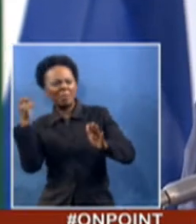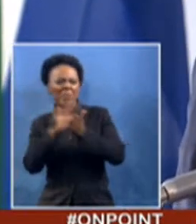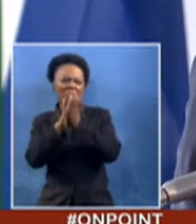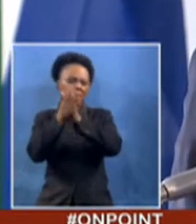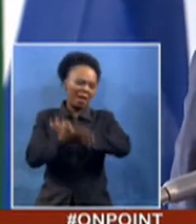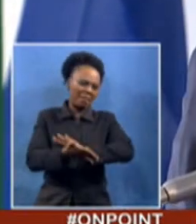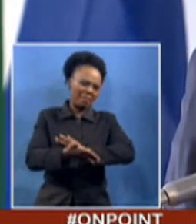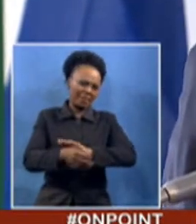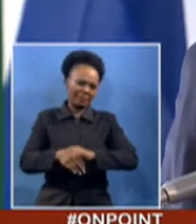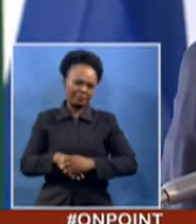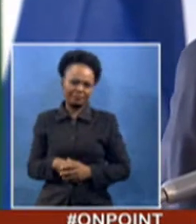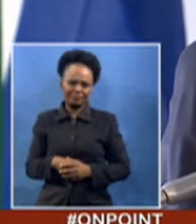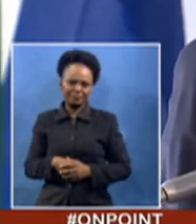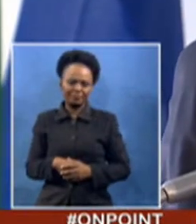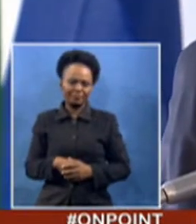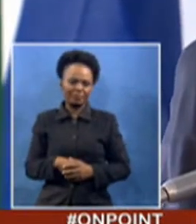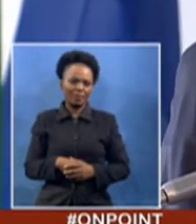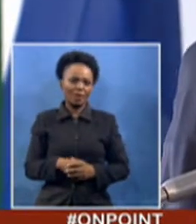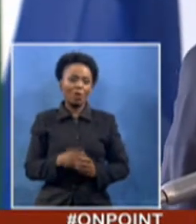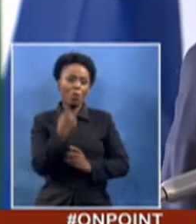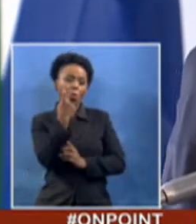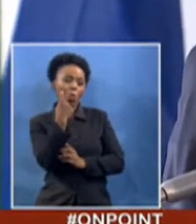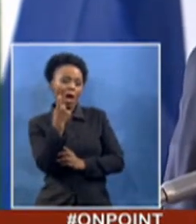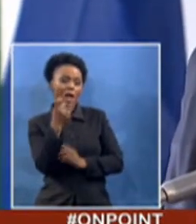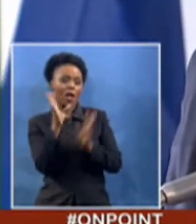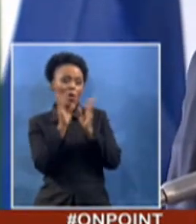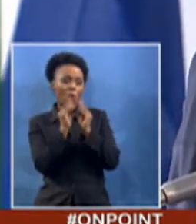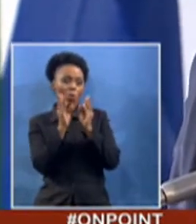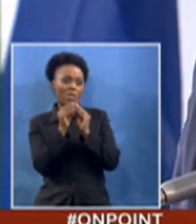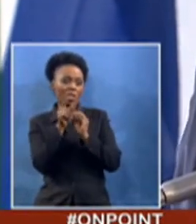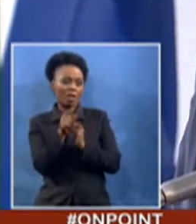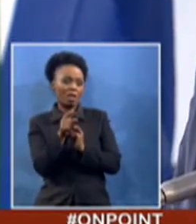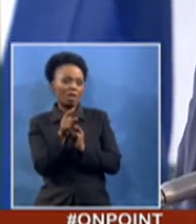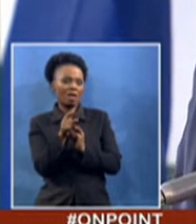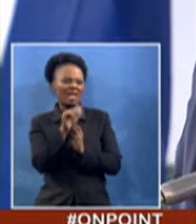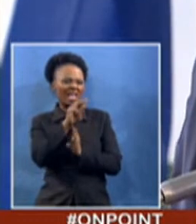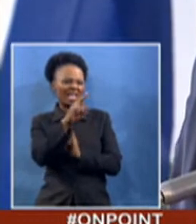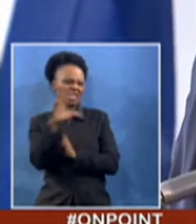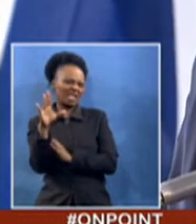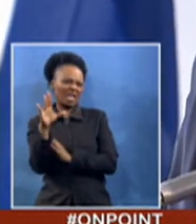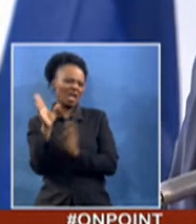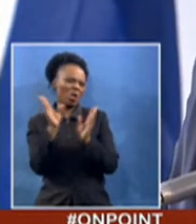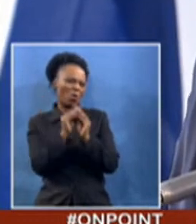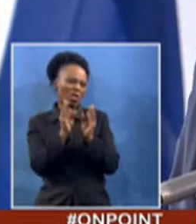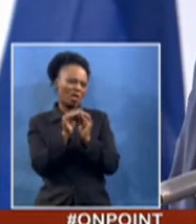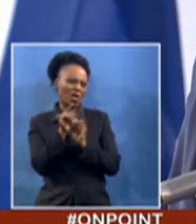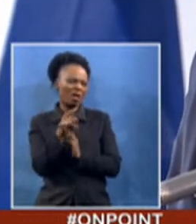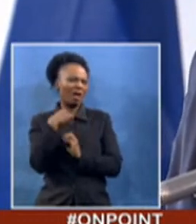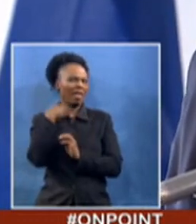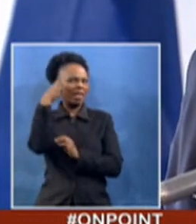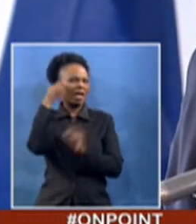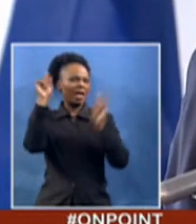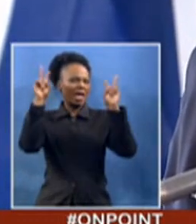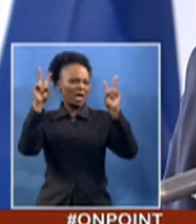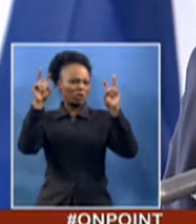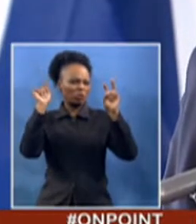In one of the Lekgotlas, ANC Lekgotlas, I think the issue was